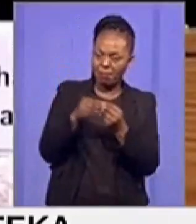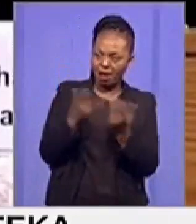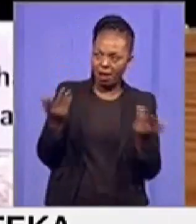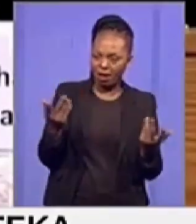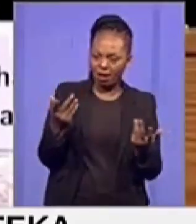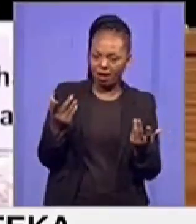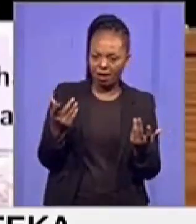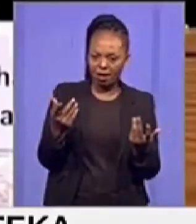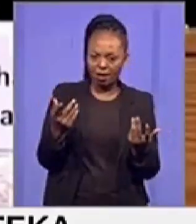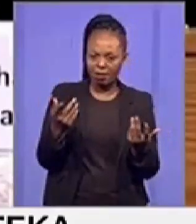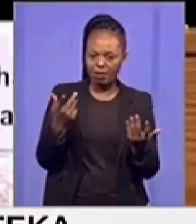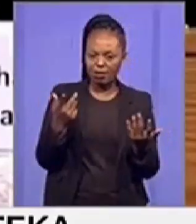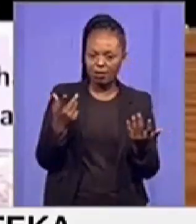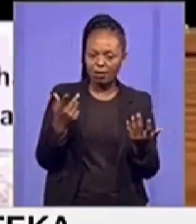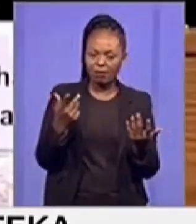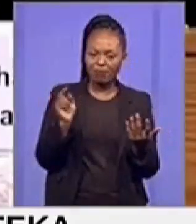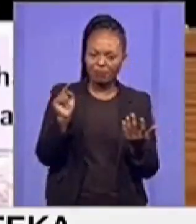Honorable Malham, who's